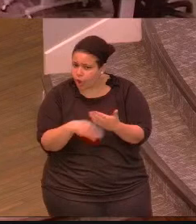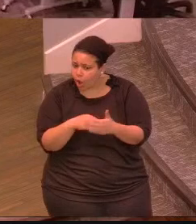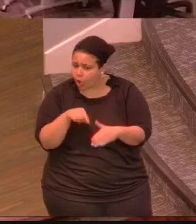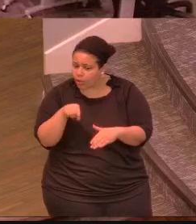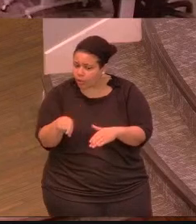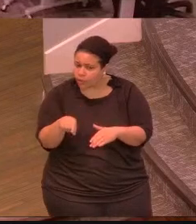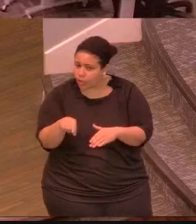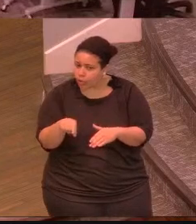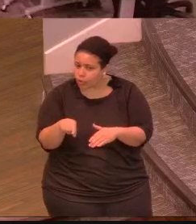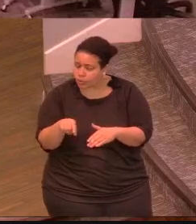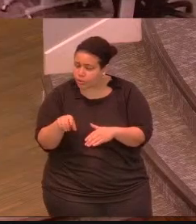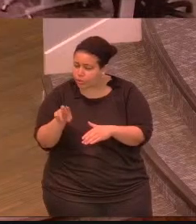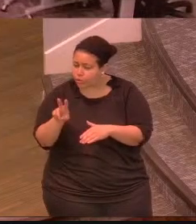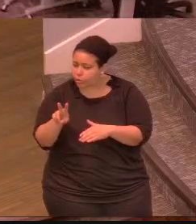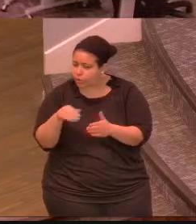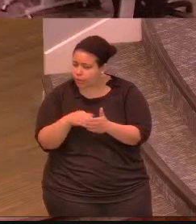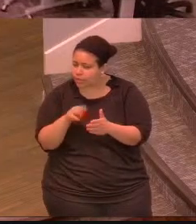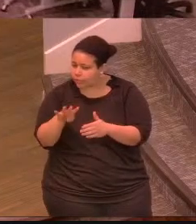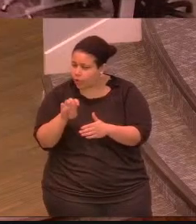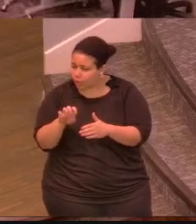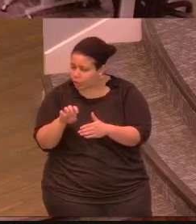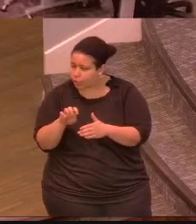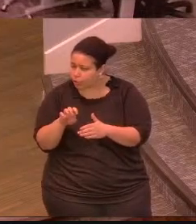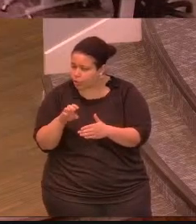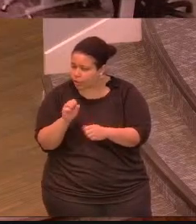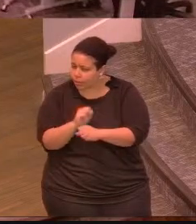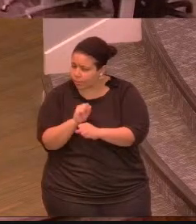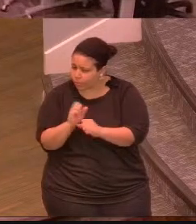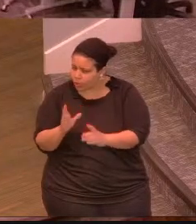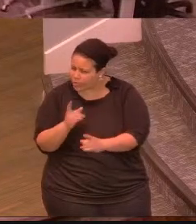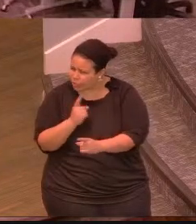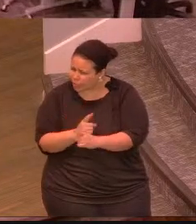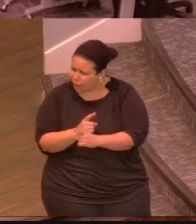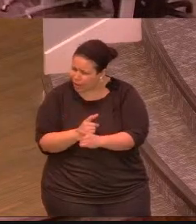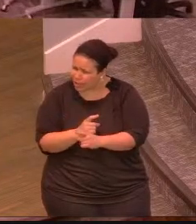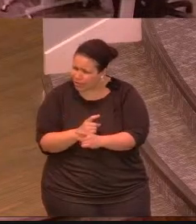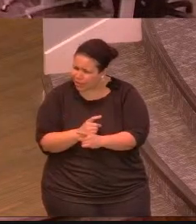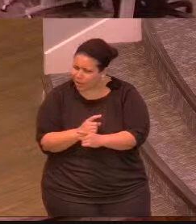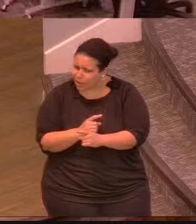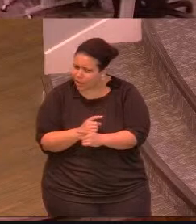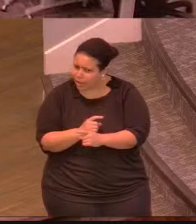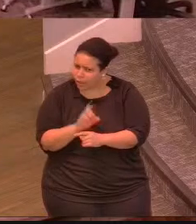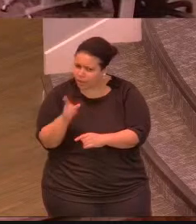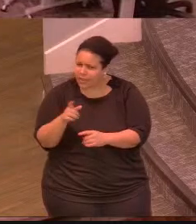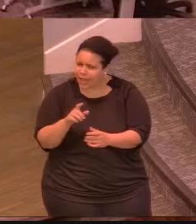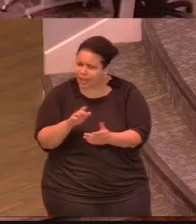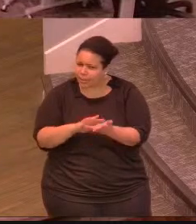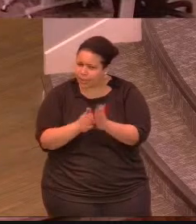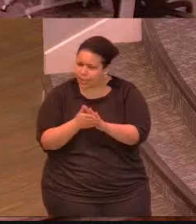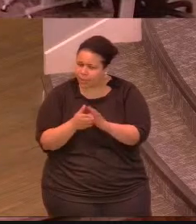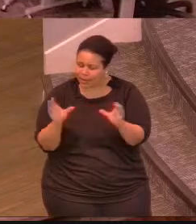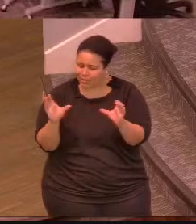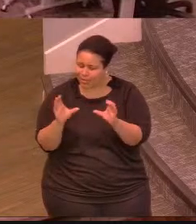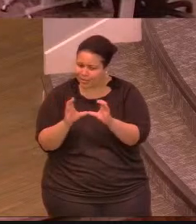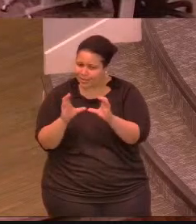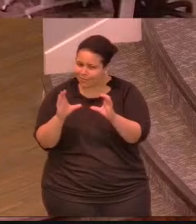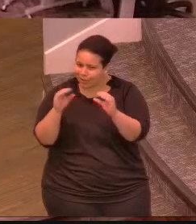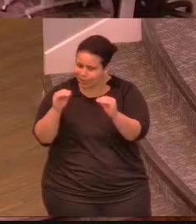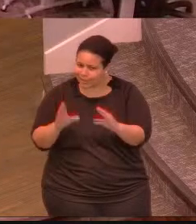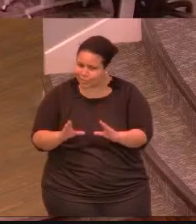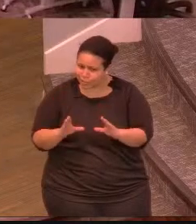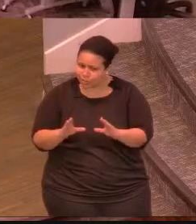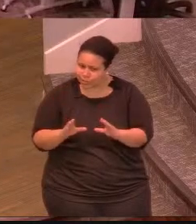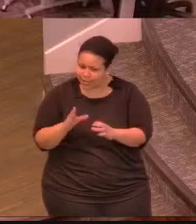employees, correct? It's only at that point going to be classified teachers who get that $2,000